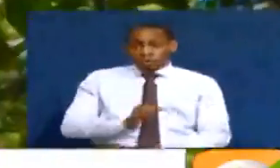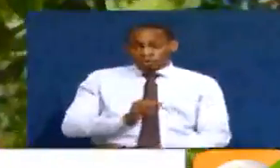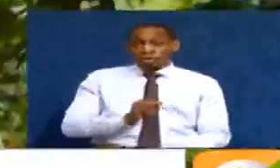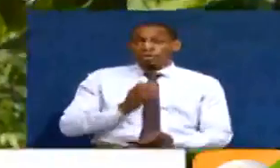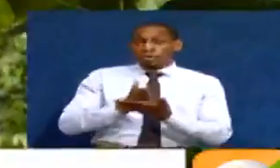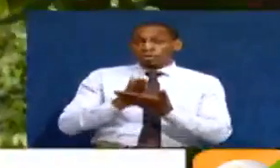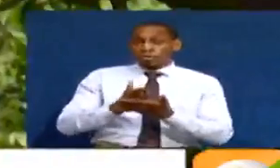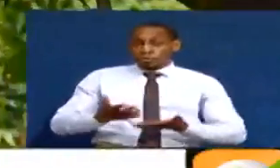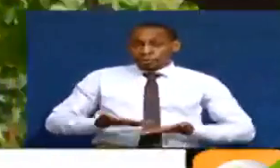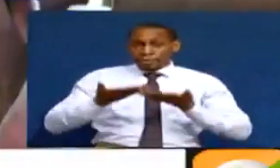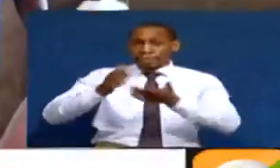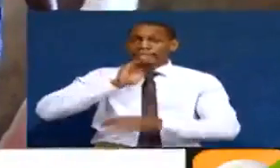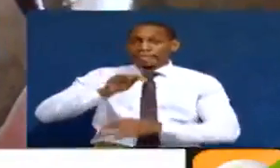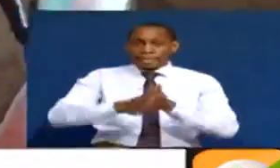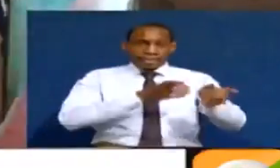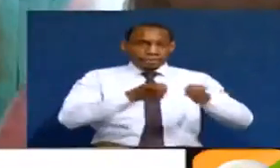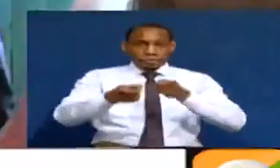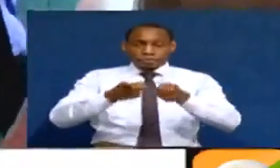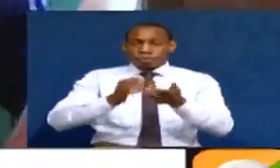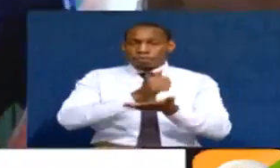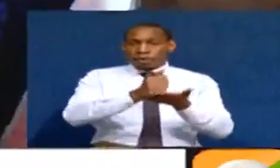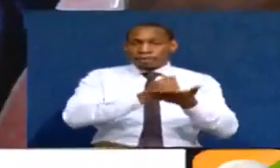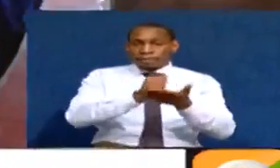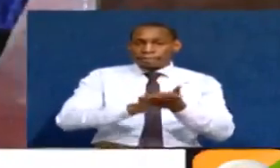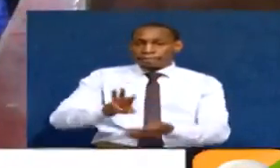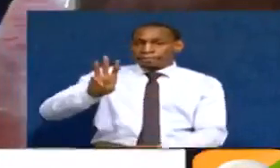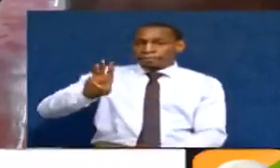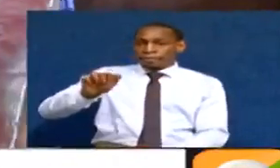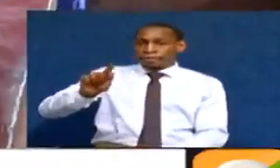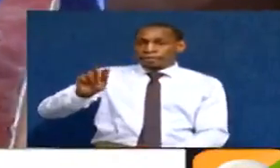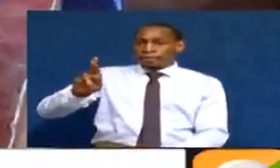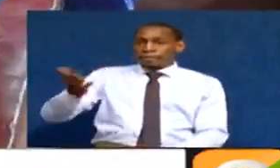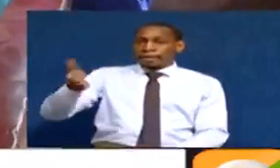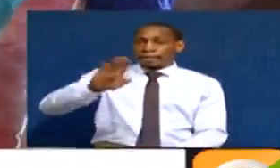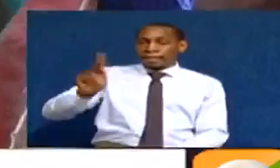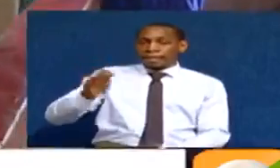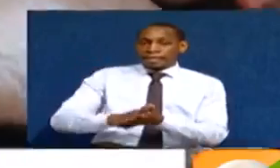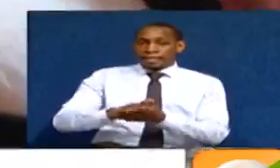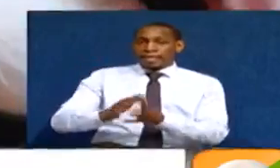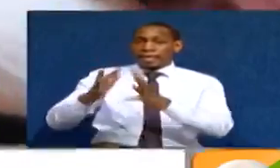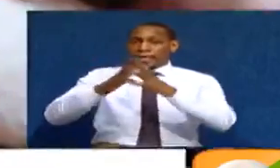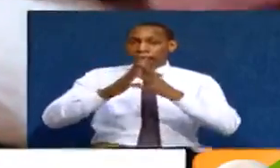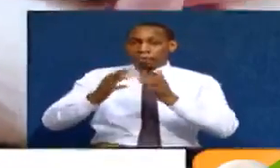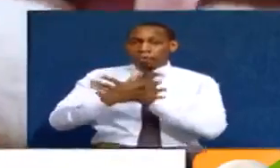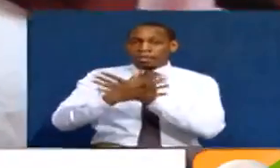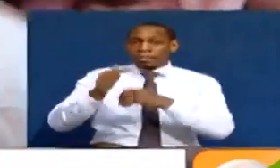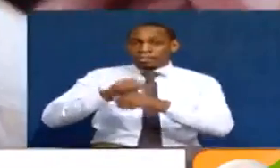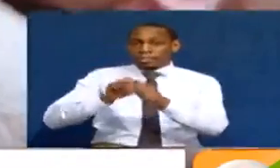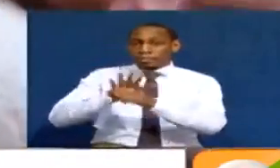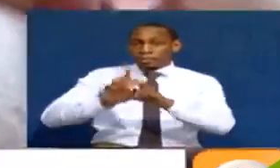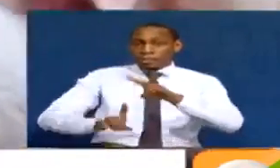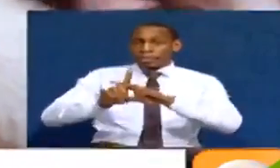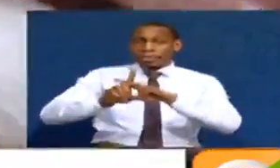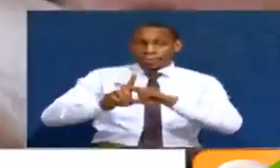he's slowly entrusting his sons to run the farm. Walter Nguge just returned to Kenya from Germany after the onset